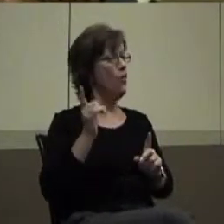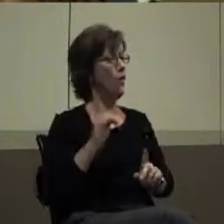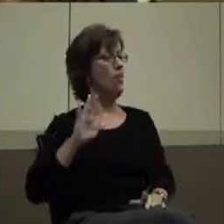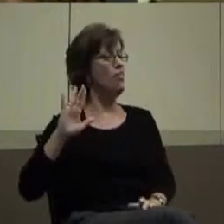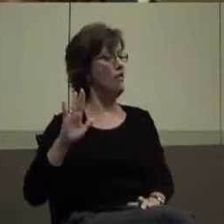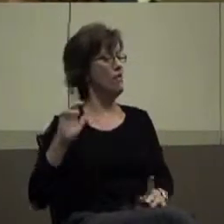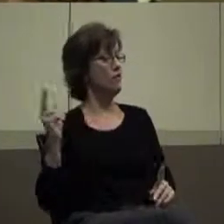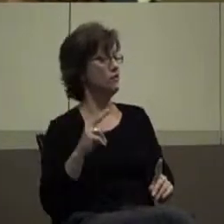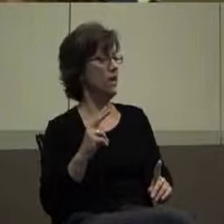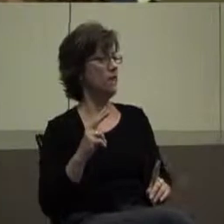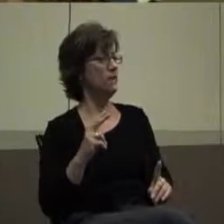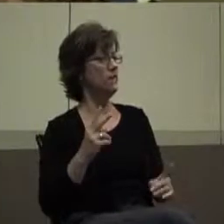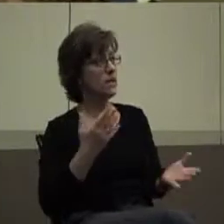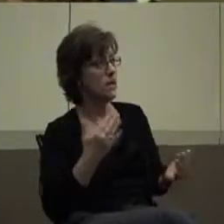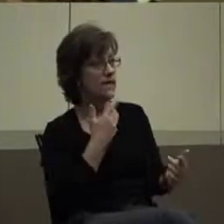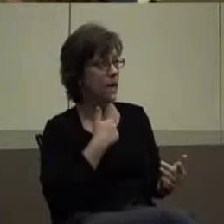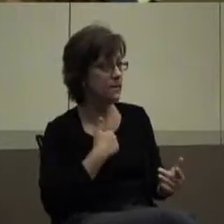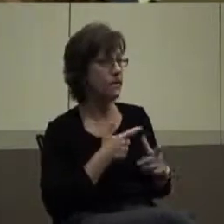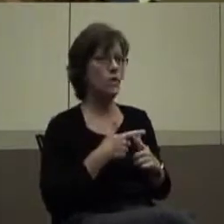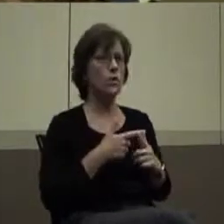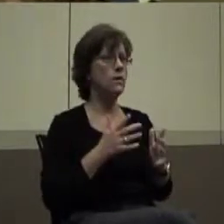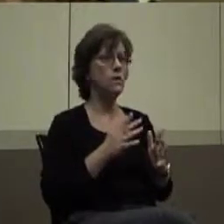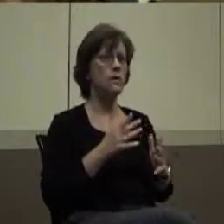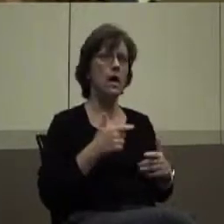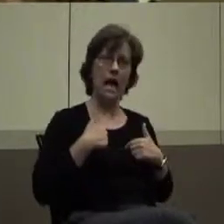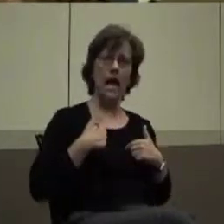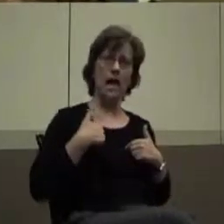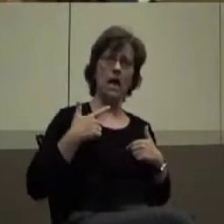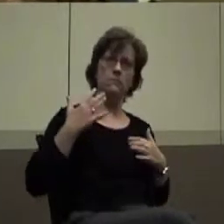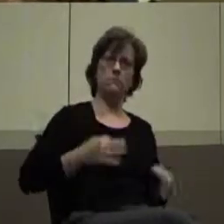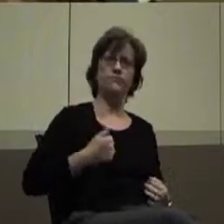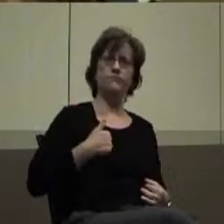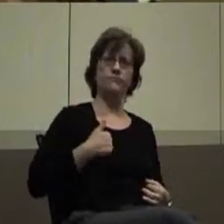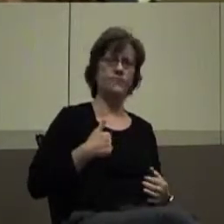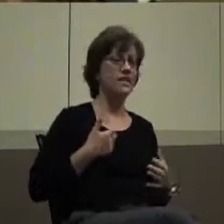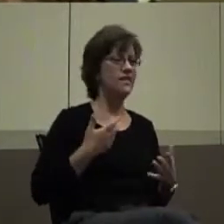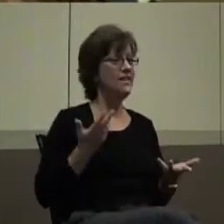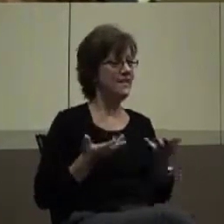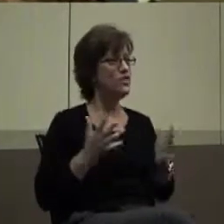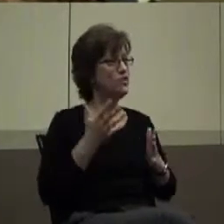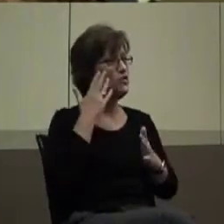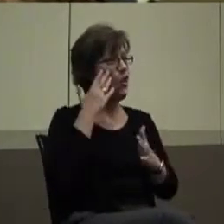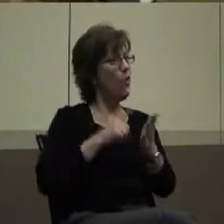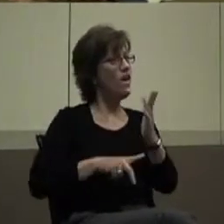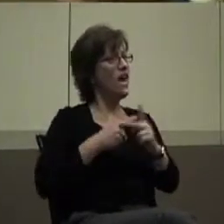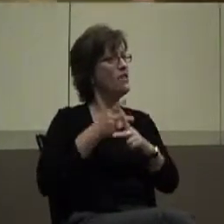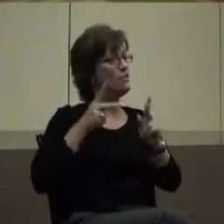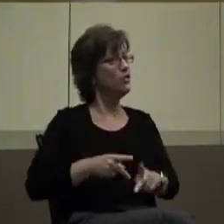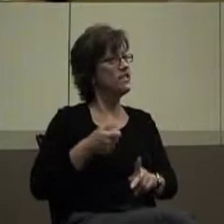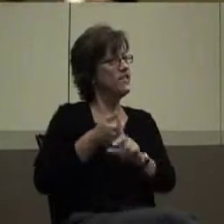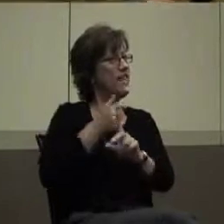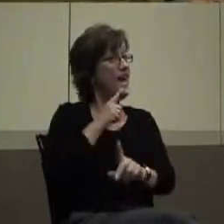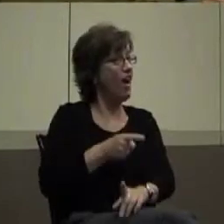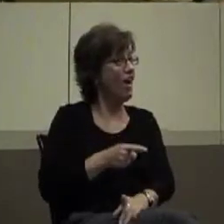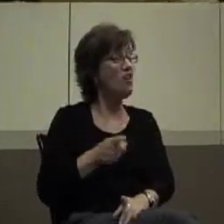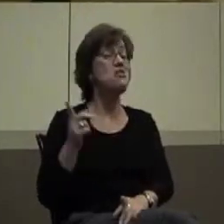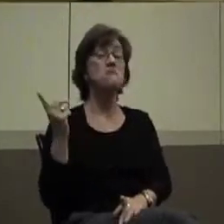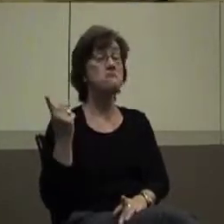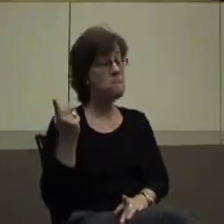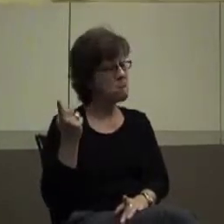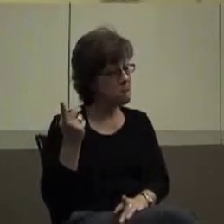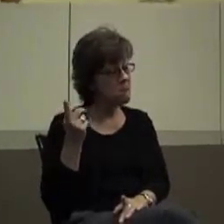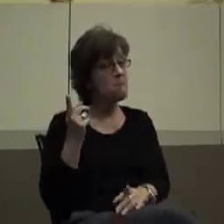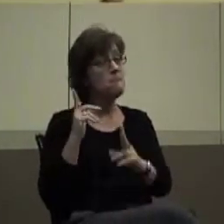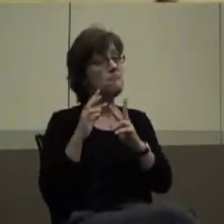where the person stands as far as that, if they're the kind of person that wants to be told or if they want to try things out for themselves. Right. Yes, so it could go